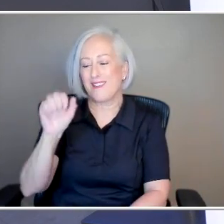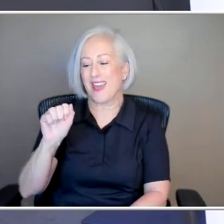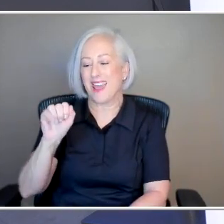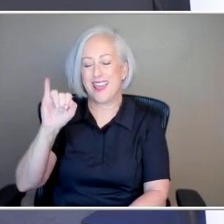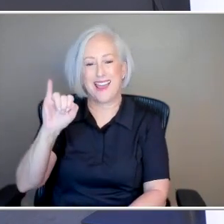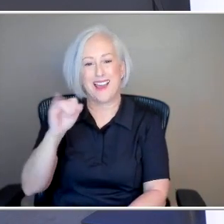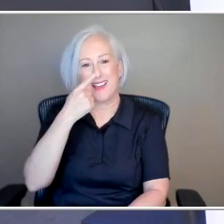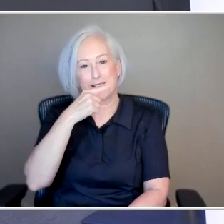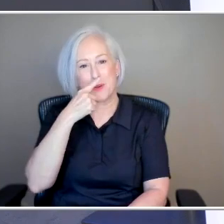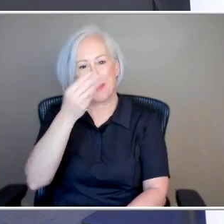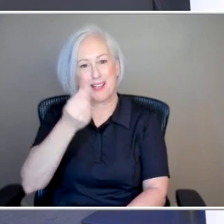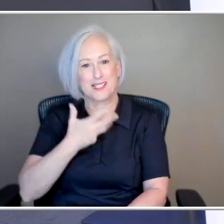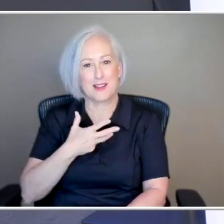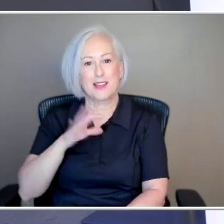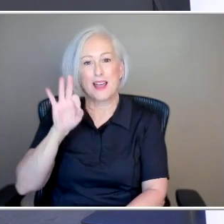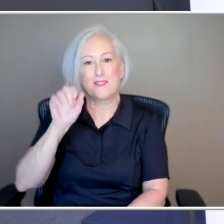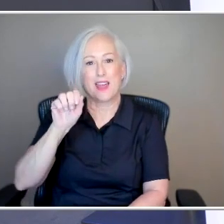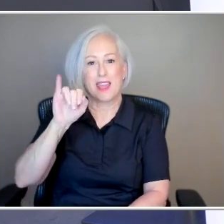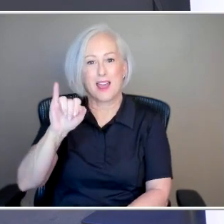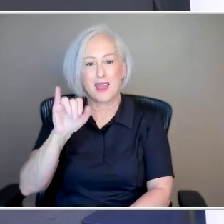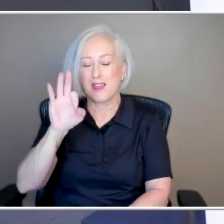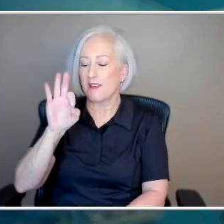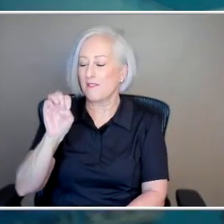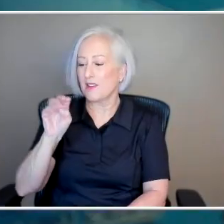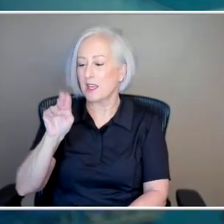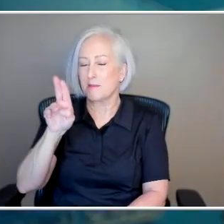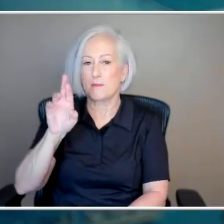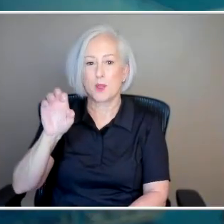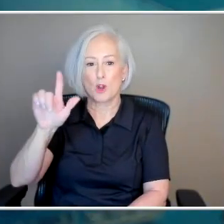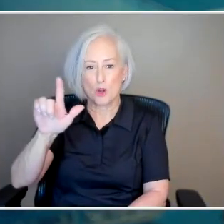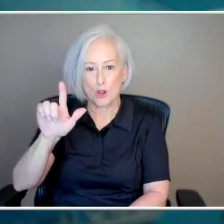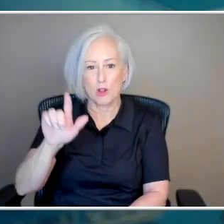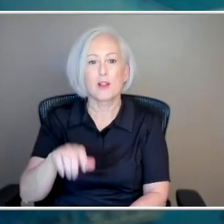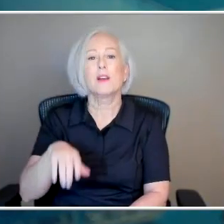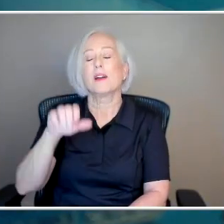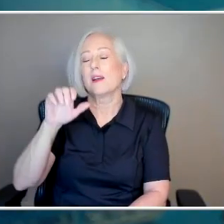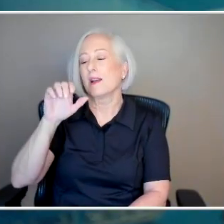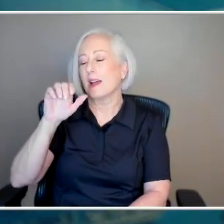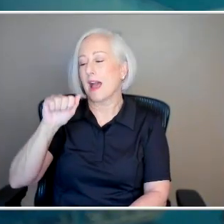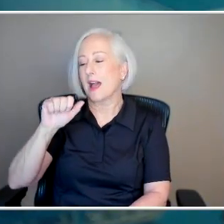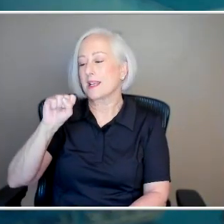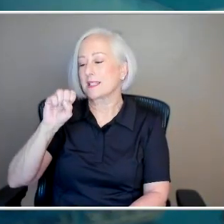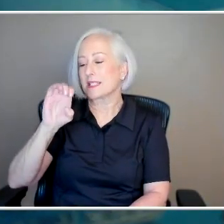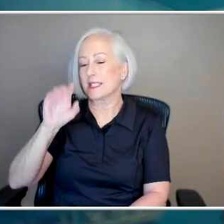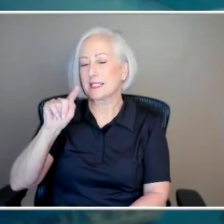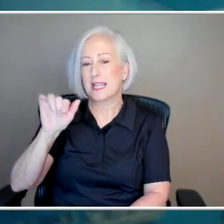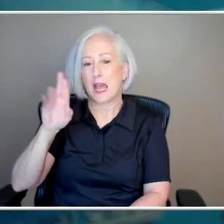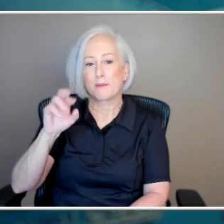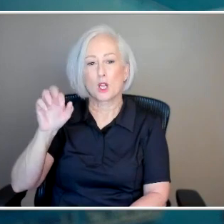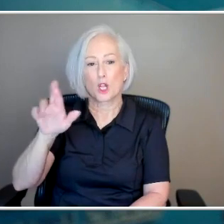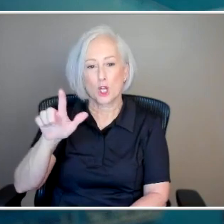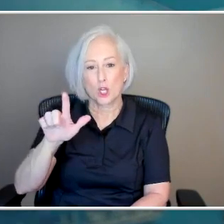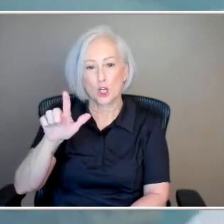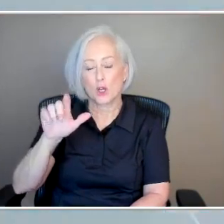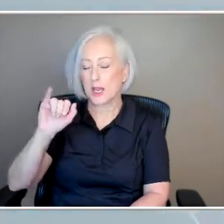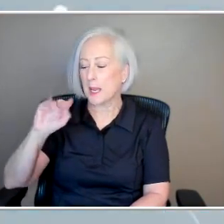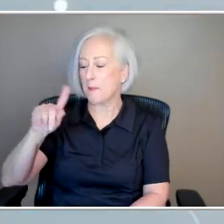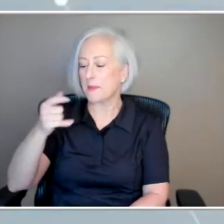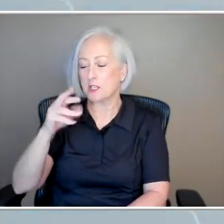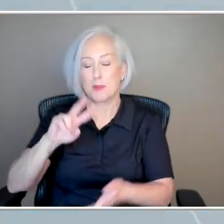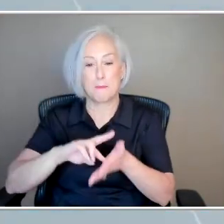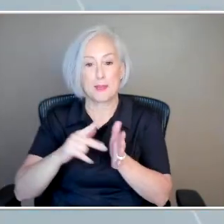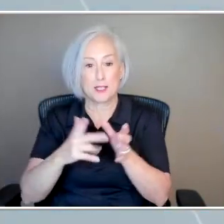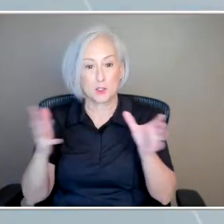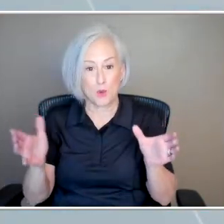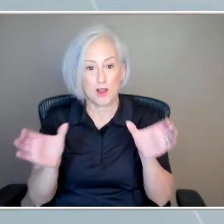so FAI stands for femoral acetabular impingement or hip impingement syndrome. And it's basically when the thigh bone bumps into